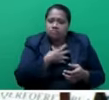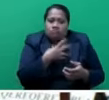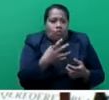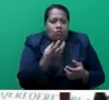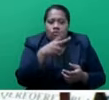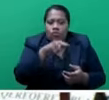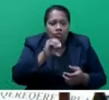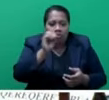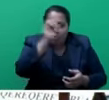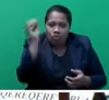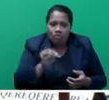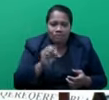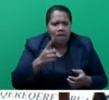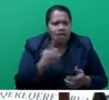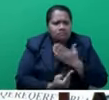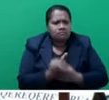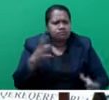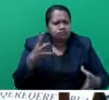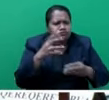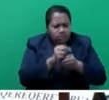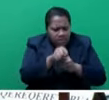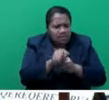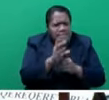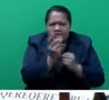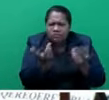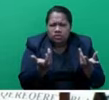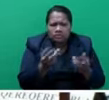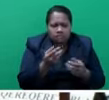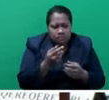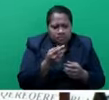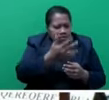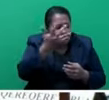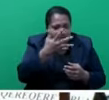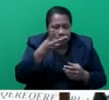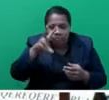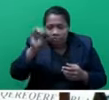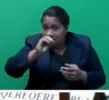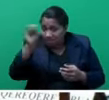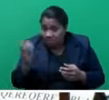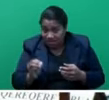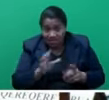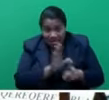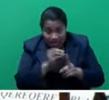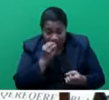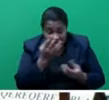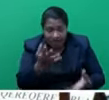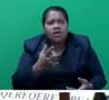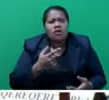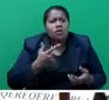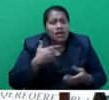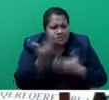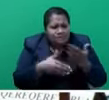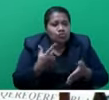But overall, it is somewhere between 15 to 20%. And I'll give you an example, Mr. Speaker, to explain why